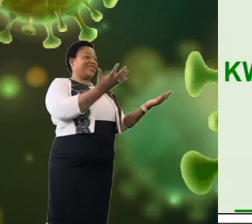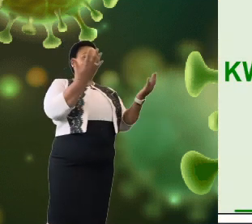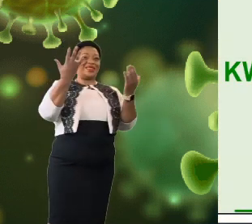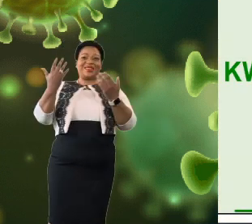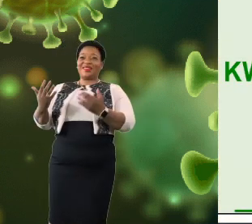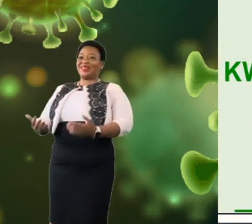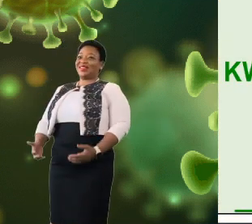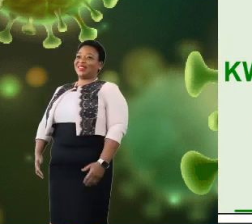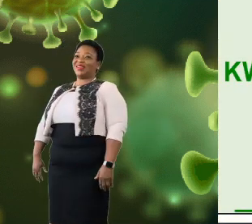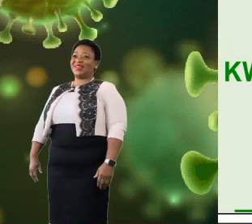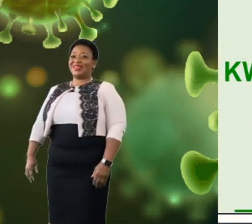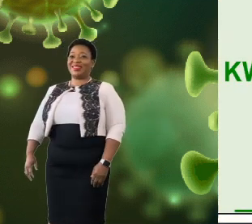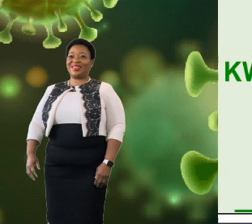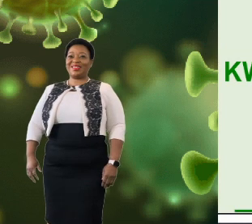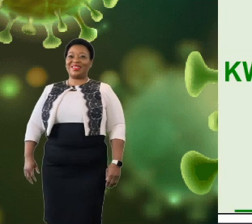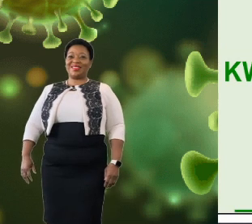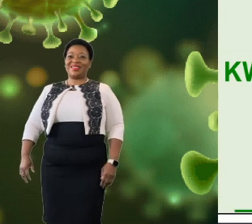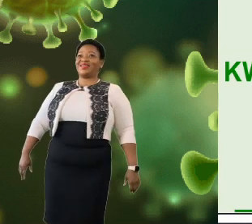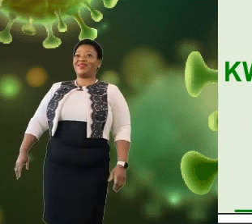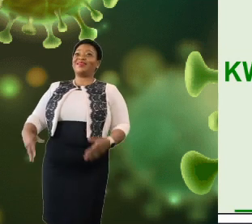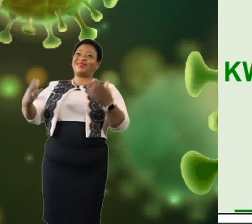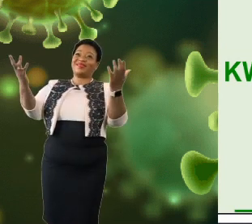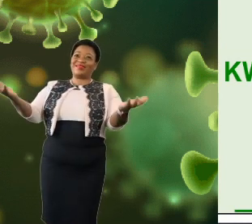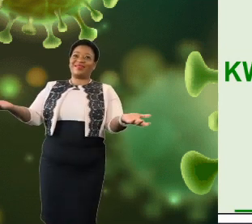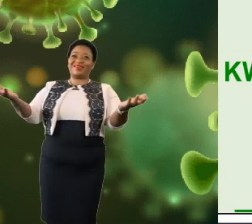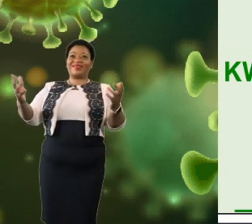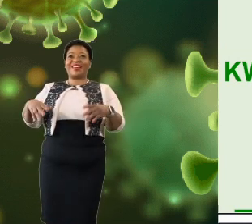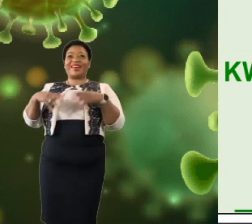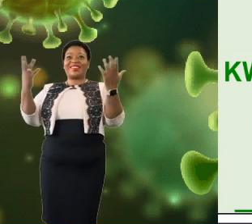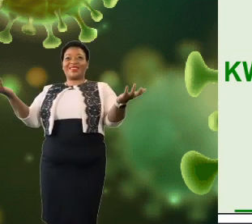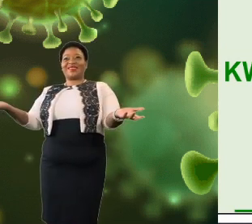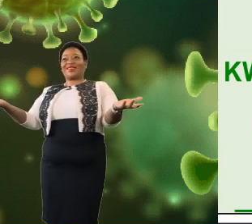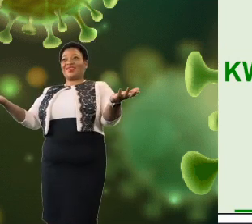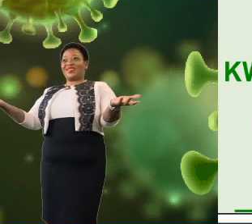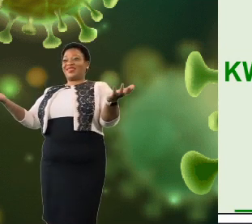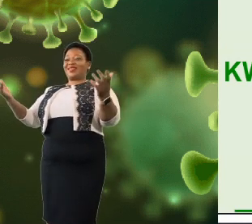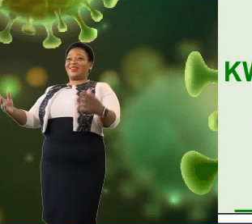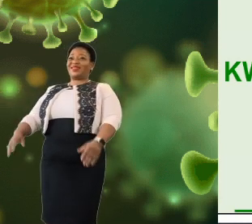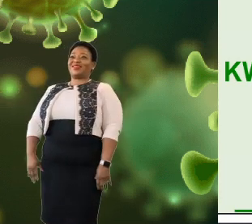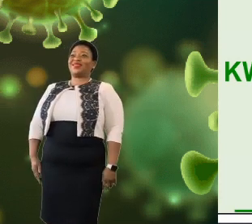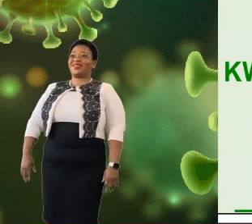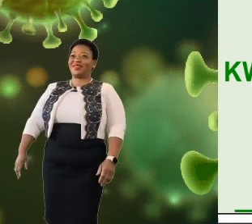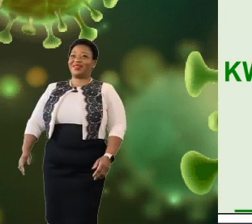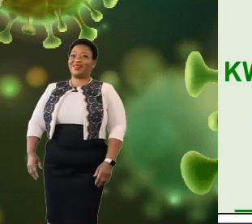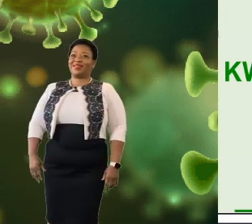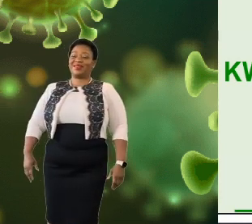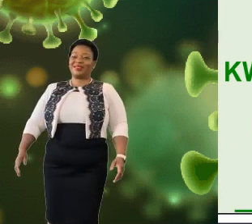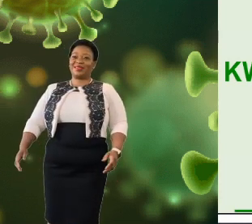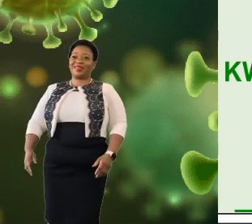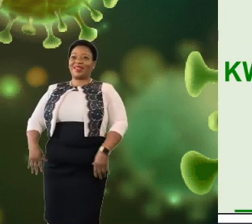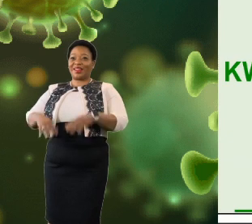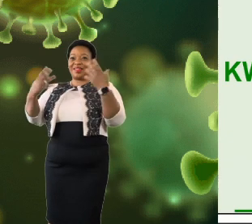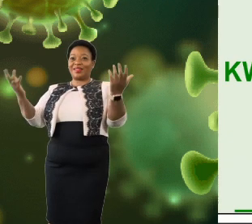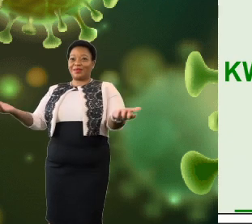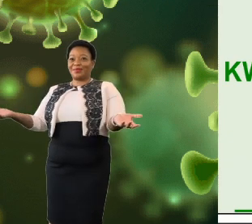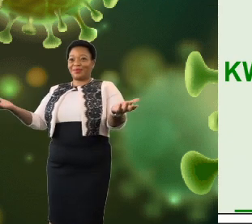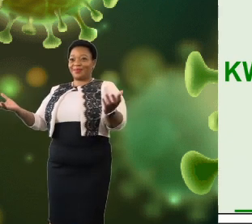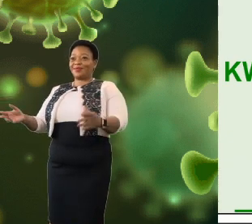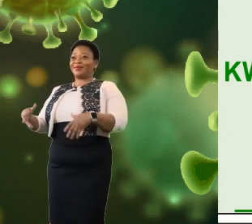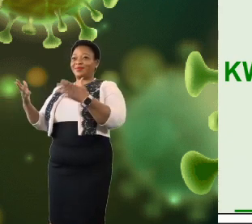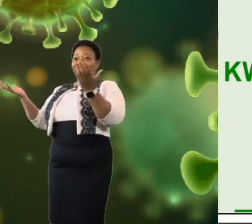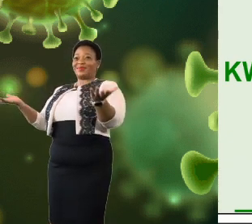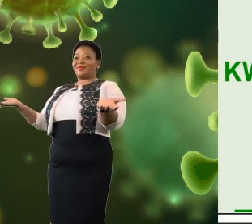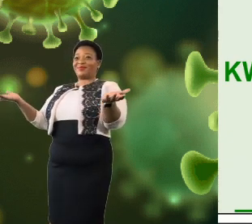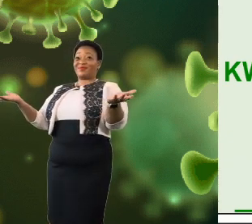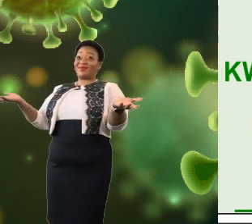flash through the Annexure A that we have here. This is an online, could easily be a web-based